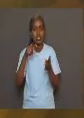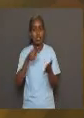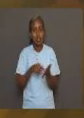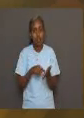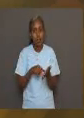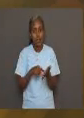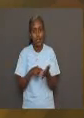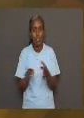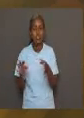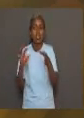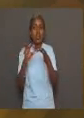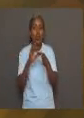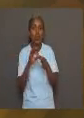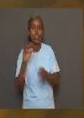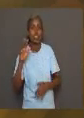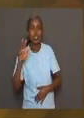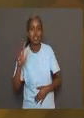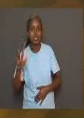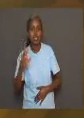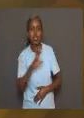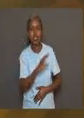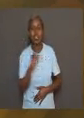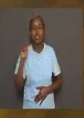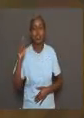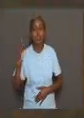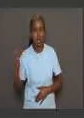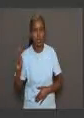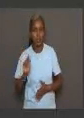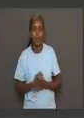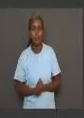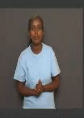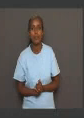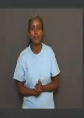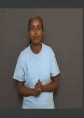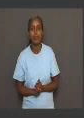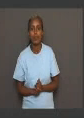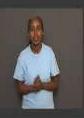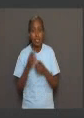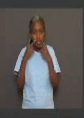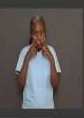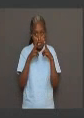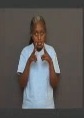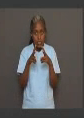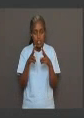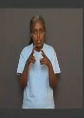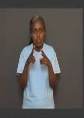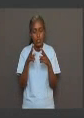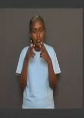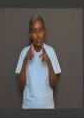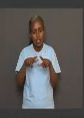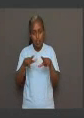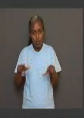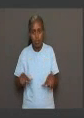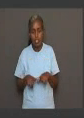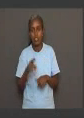at coordinates 3 and 1. See if you can locate the